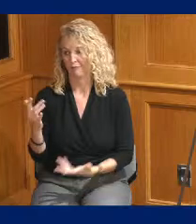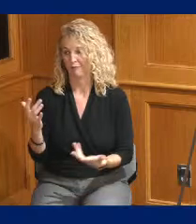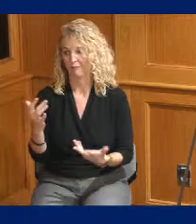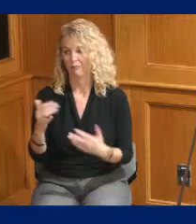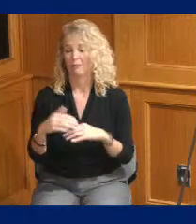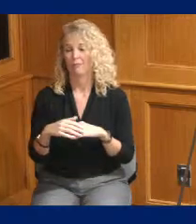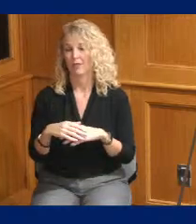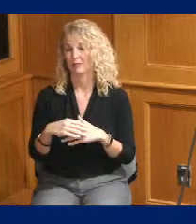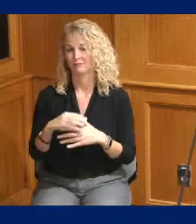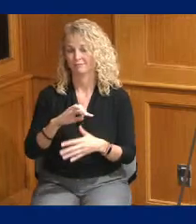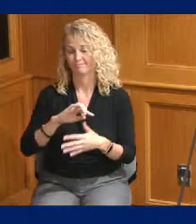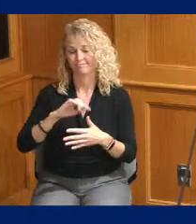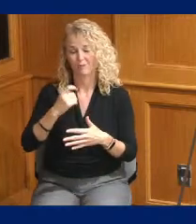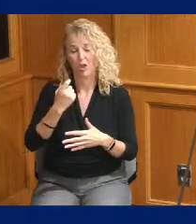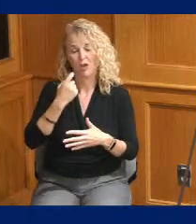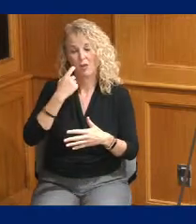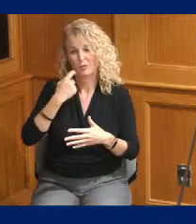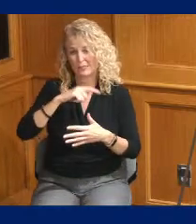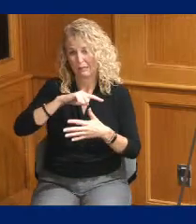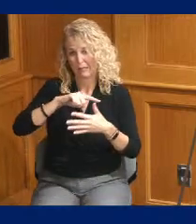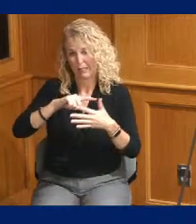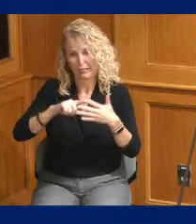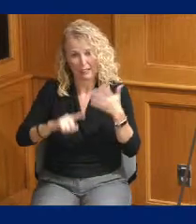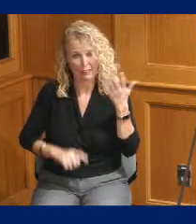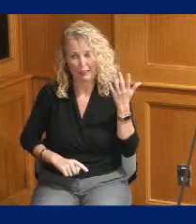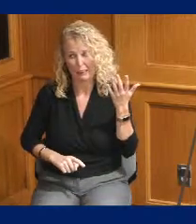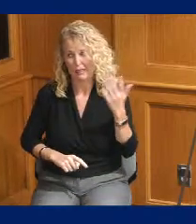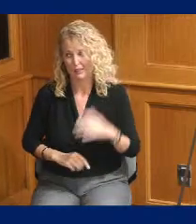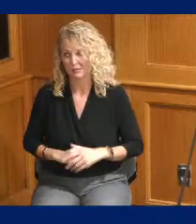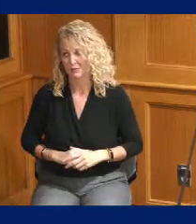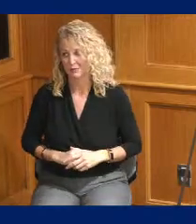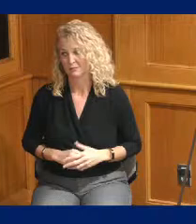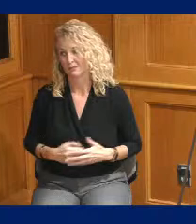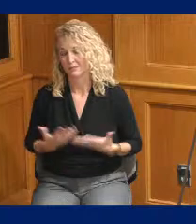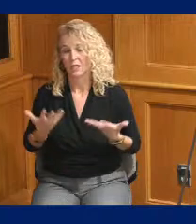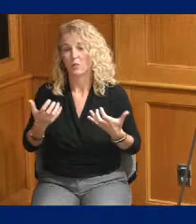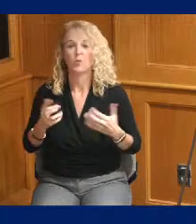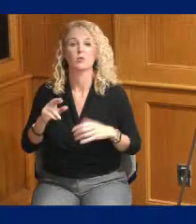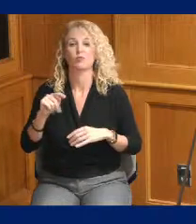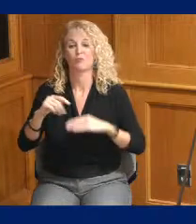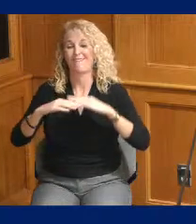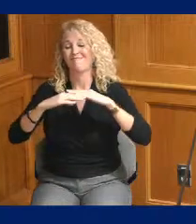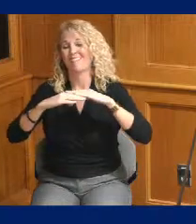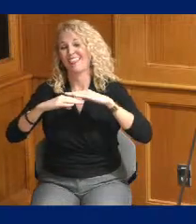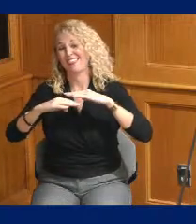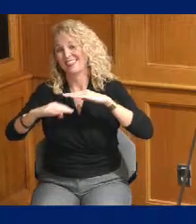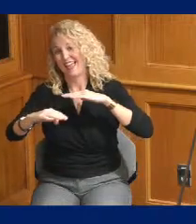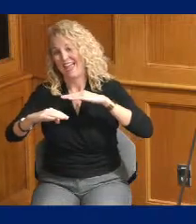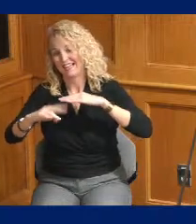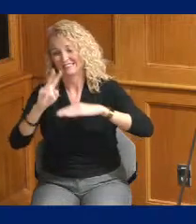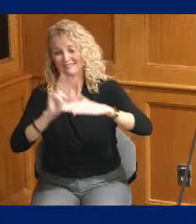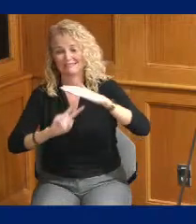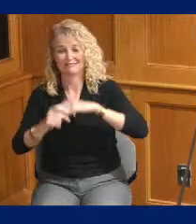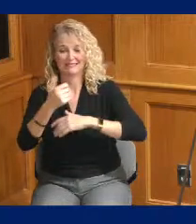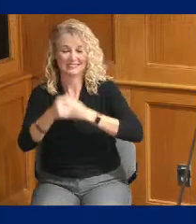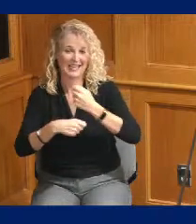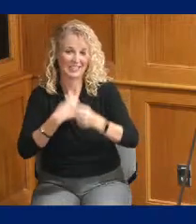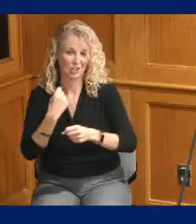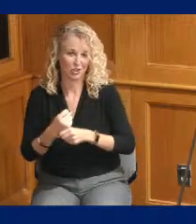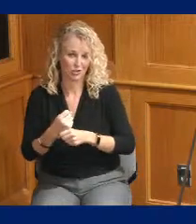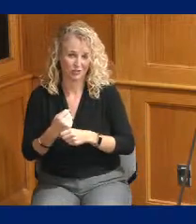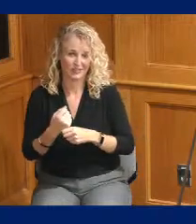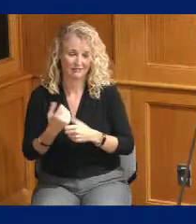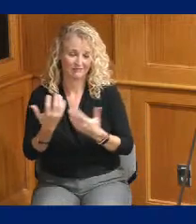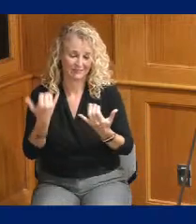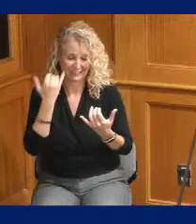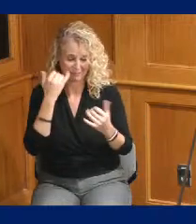those factors discussed in an effort to try and keep rates flat over the period of the consent decree as